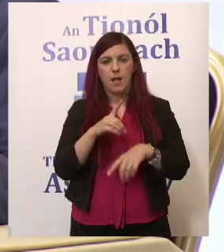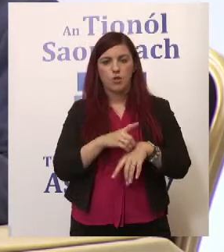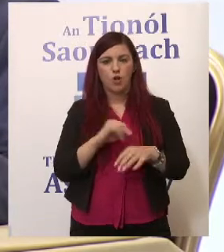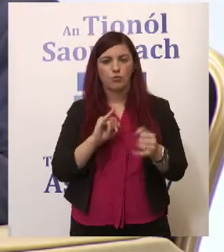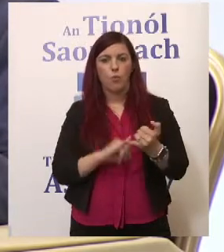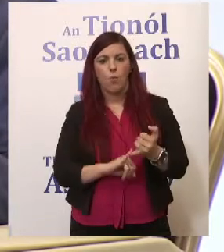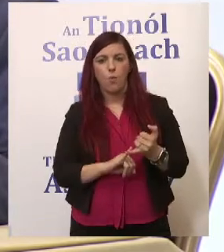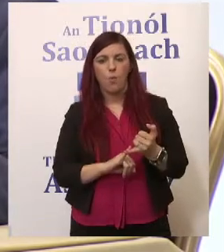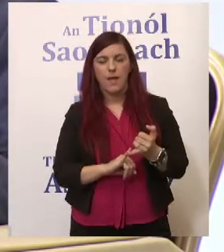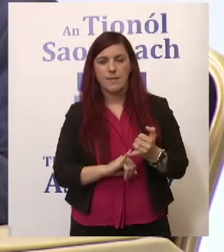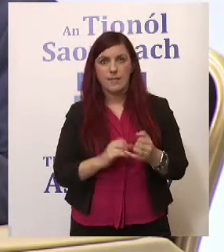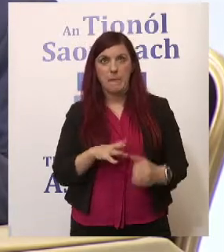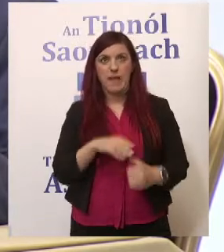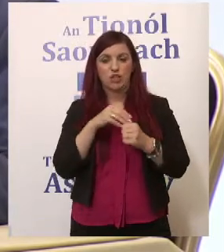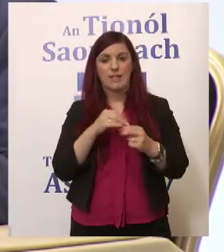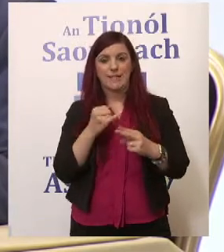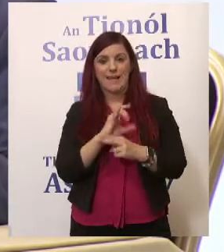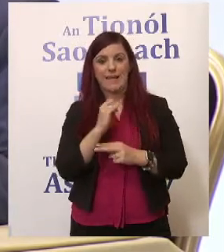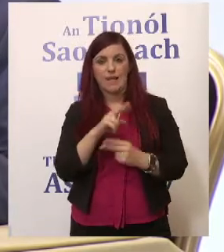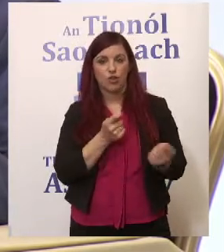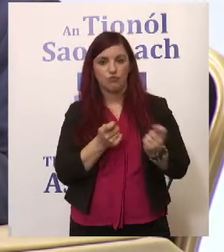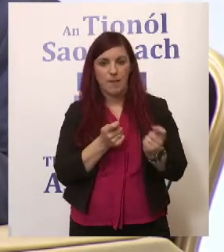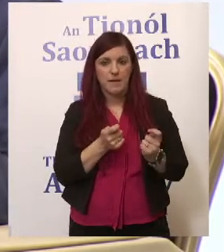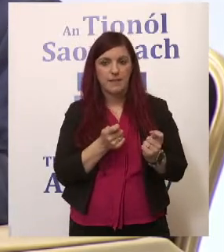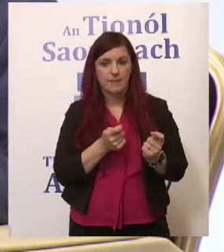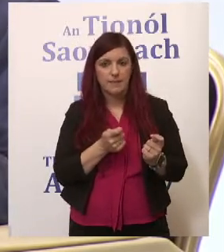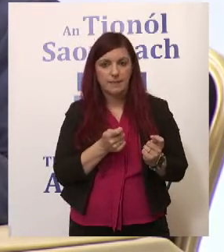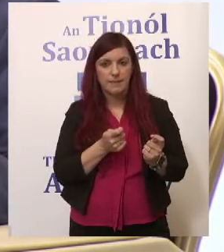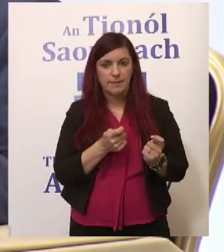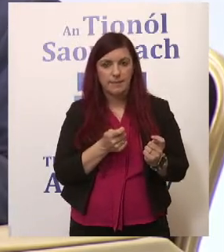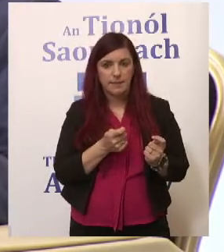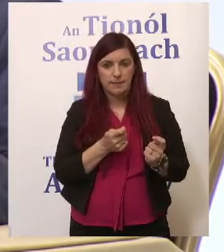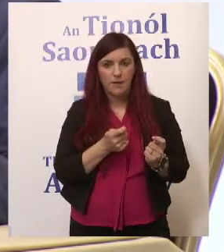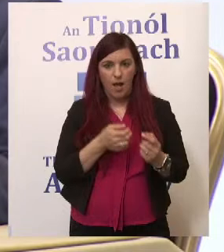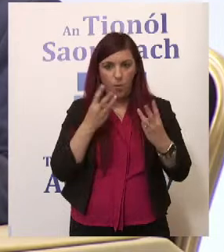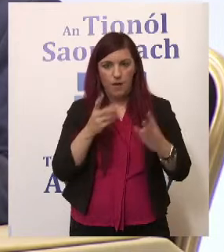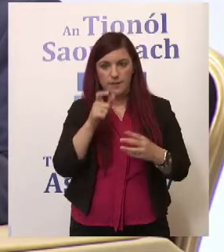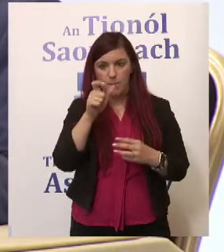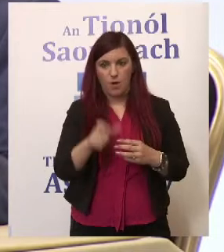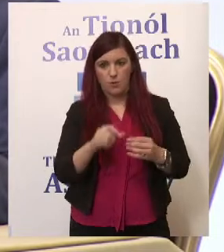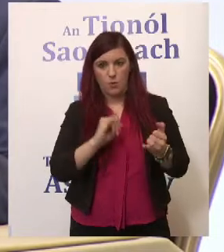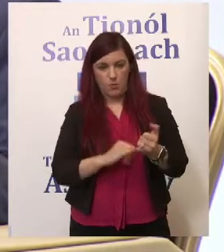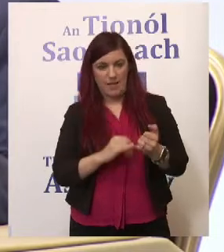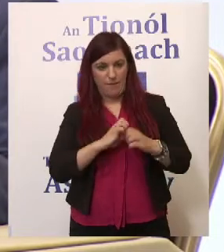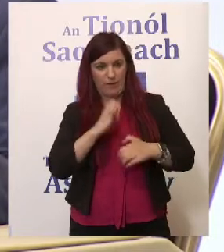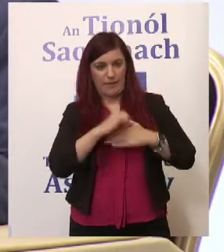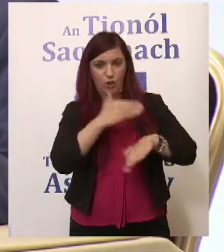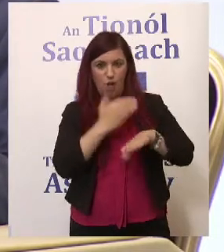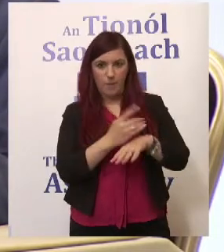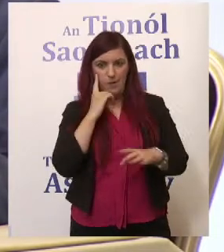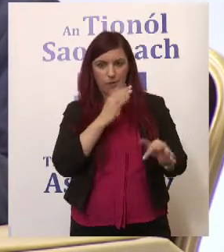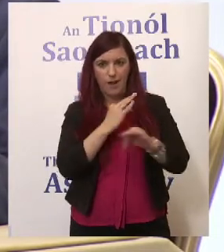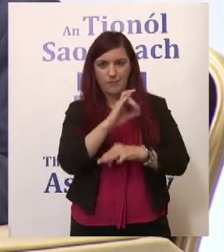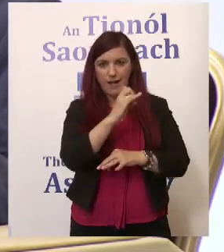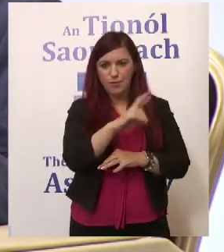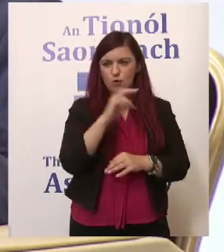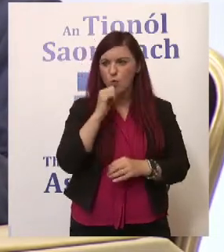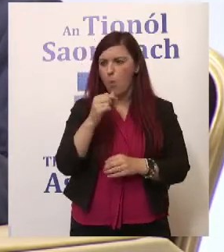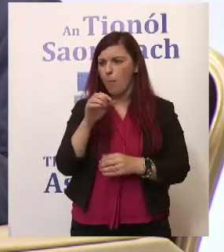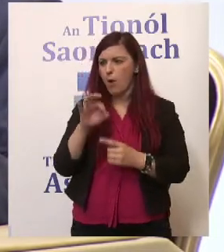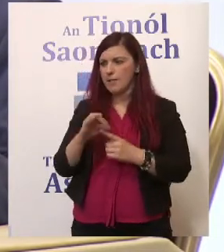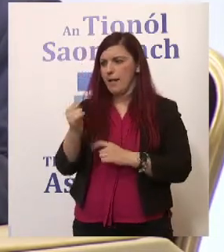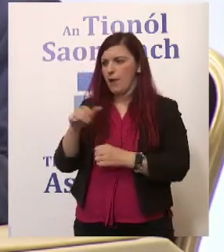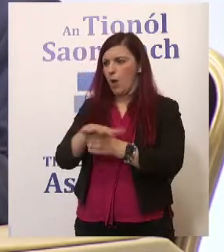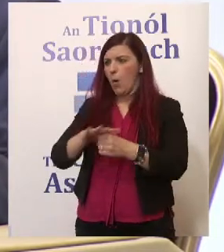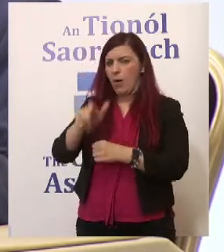day long, day in and day out. If I'm treated by a surgeon dealing with cancer, I want to have somebody who does that day in, day out. There's no point having a local person who